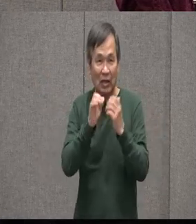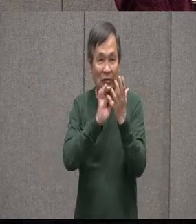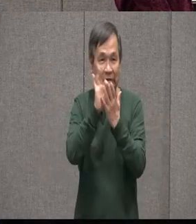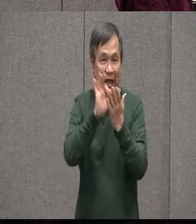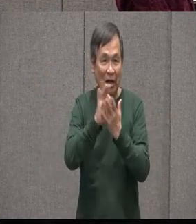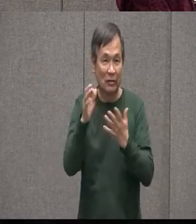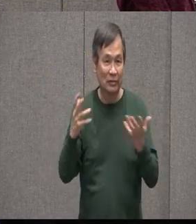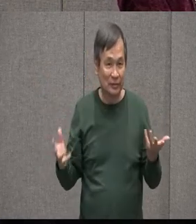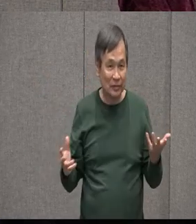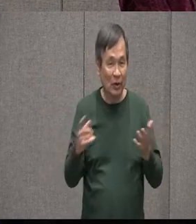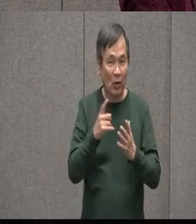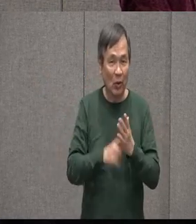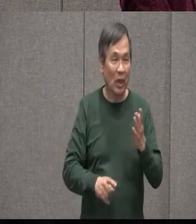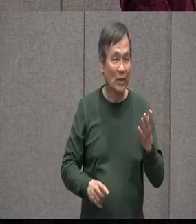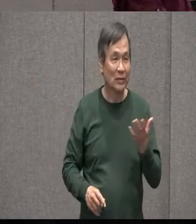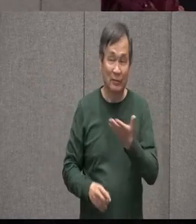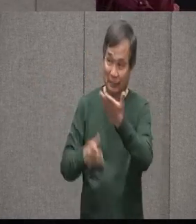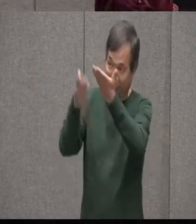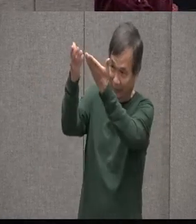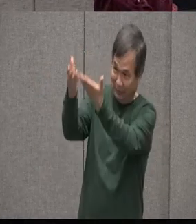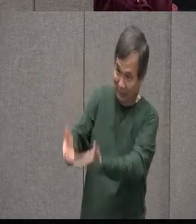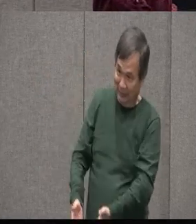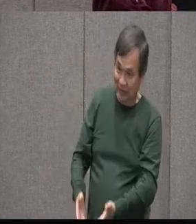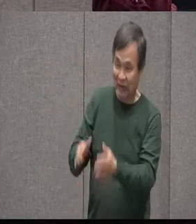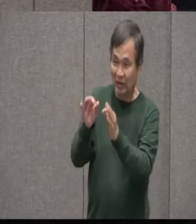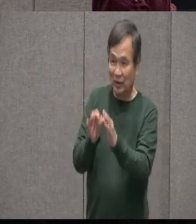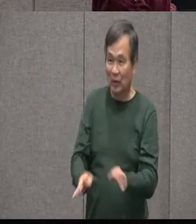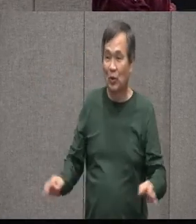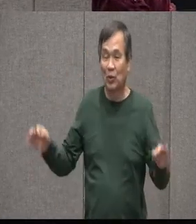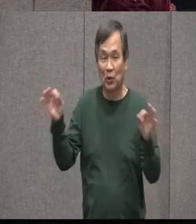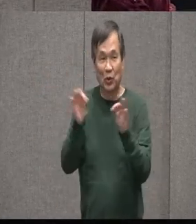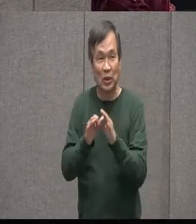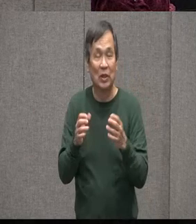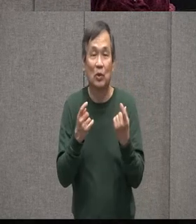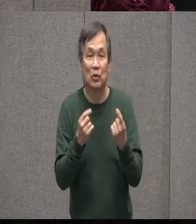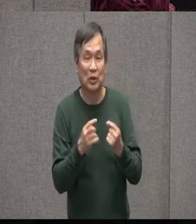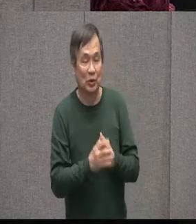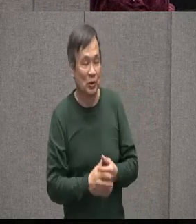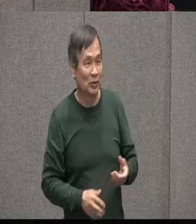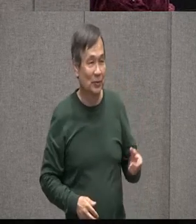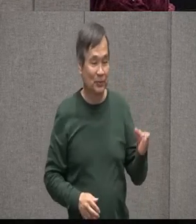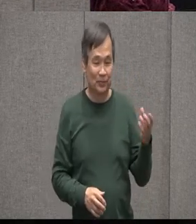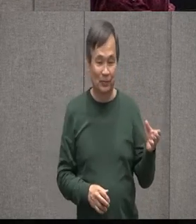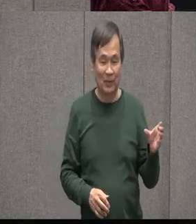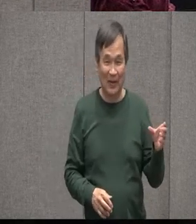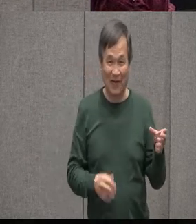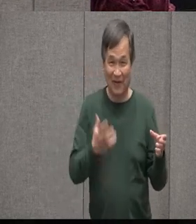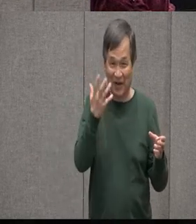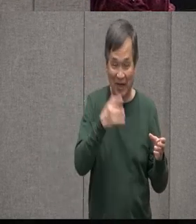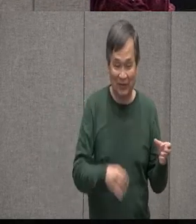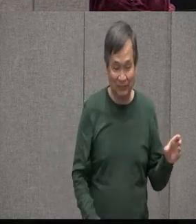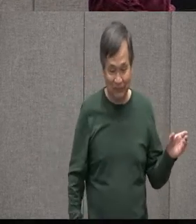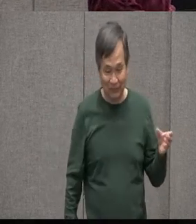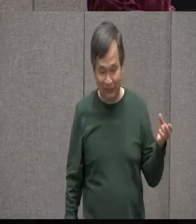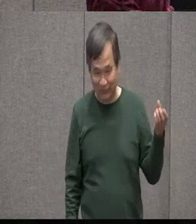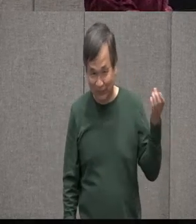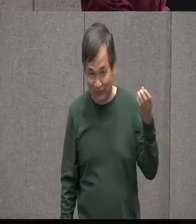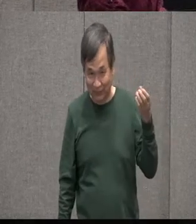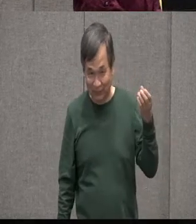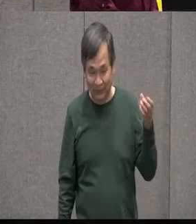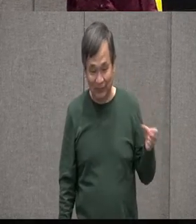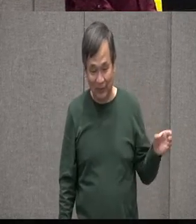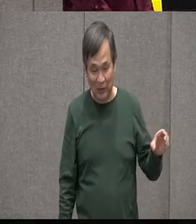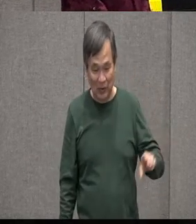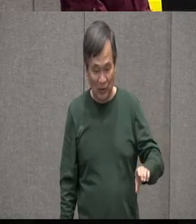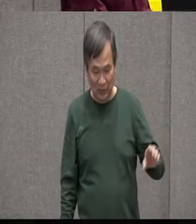know what each thing is worth. And so what you do is you roll five dice. You can roll them up to